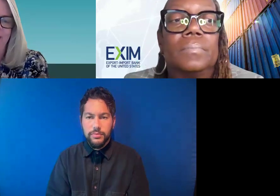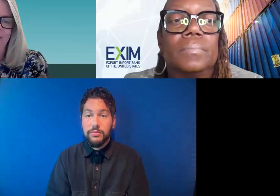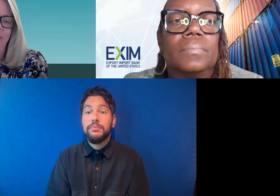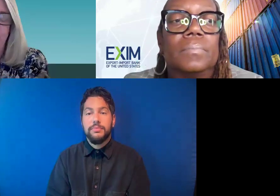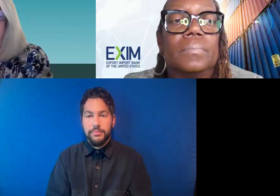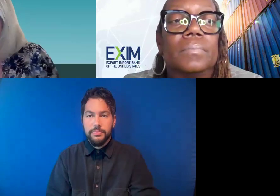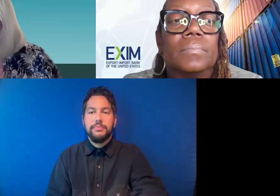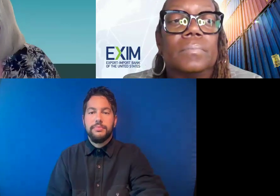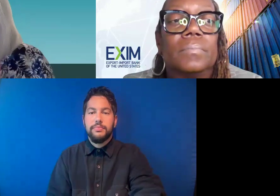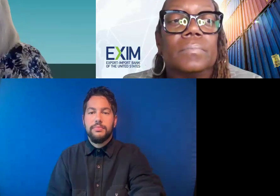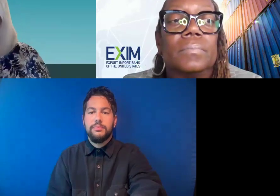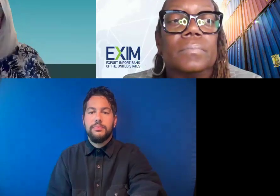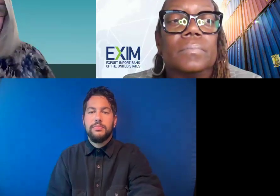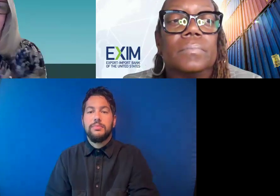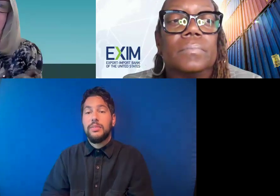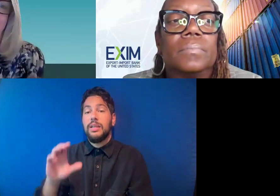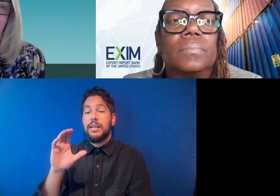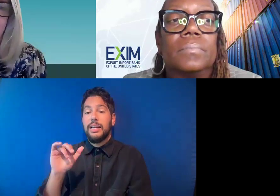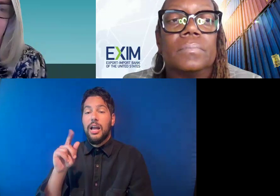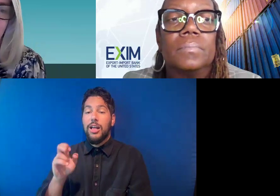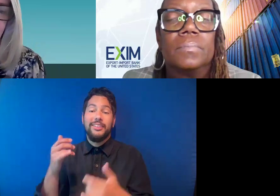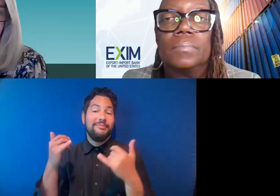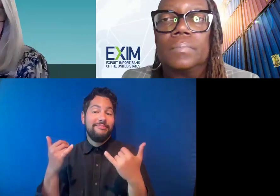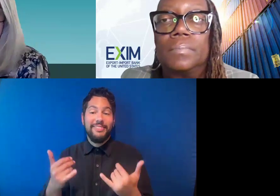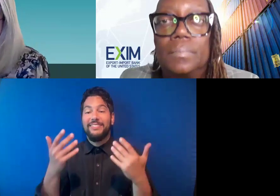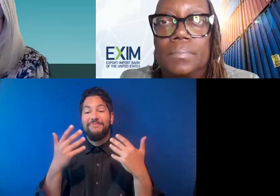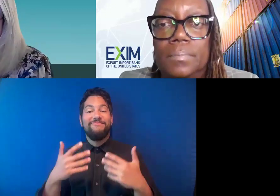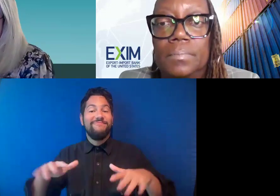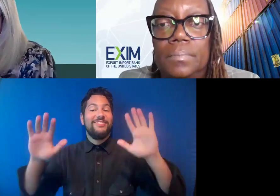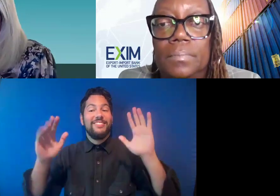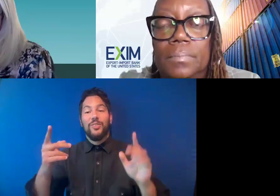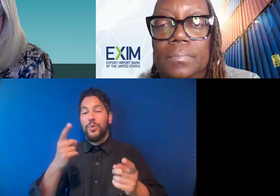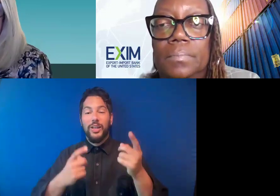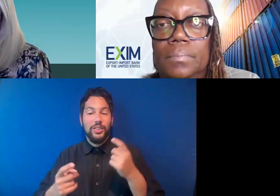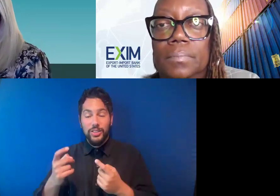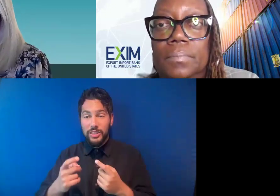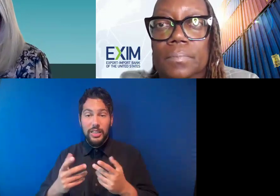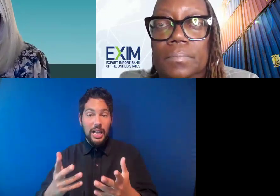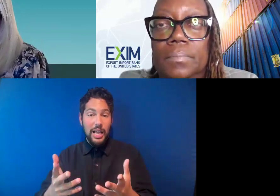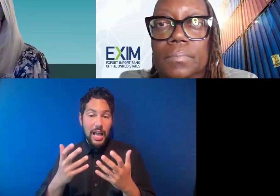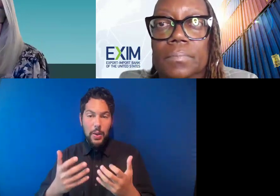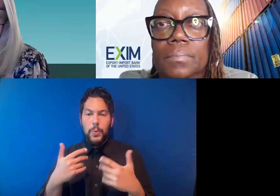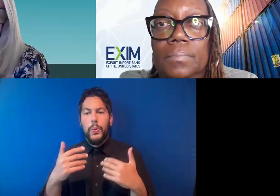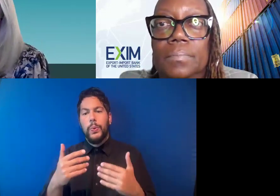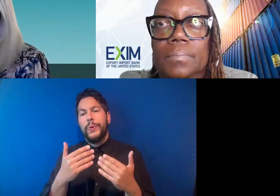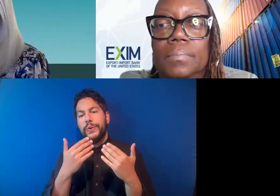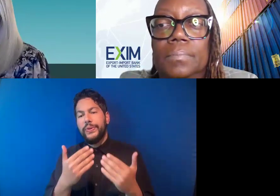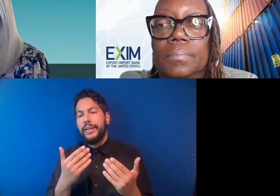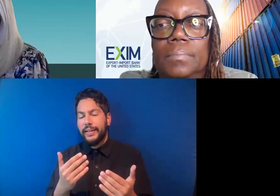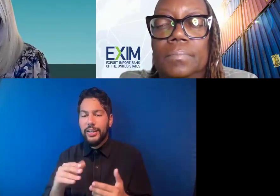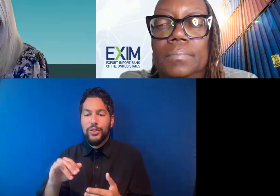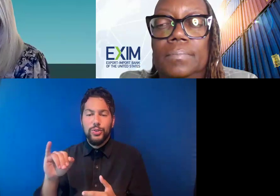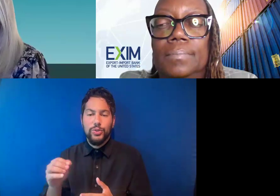Excellent, thank you. So that takes us to the end of the questions that we've had. I just want to really thank